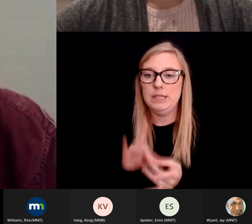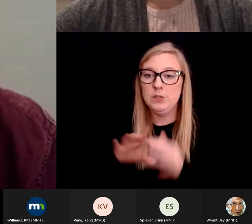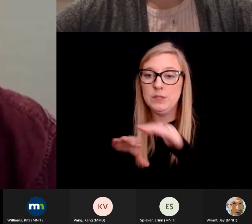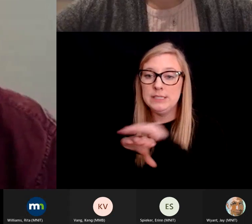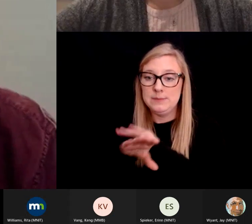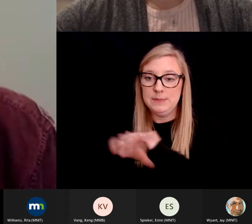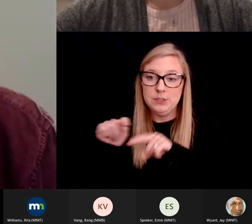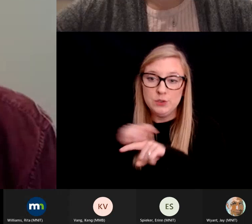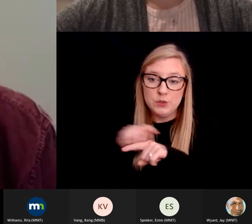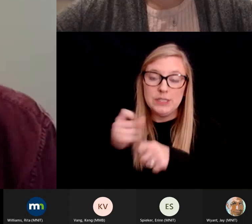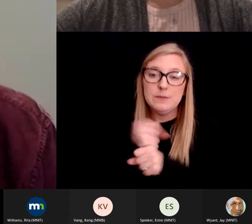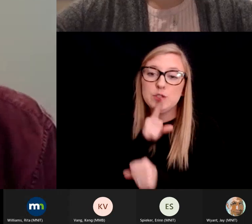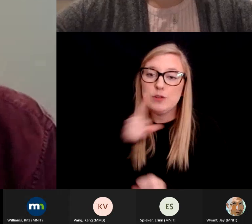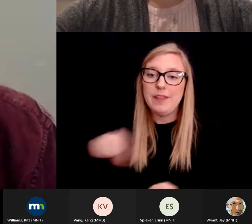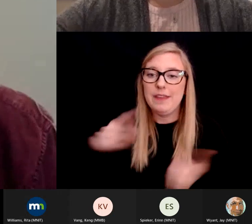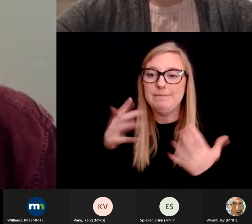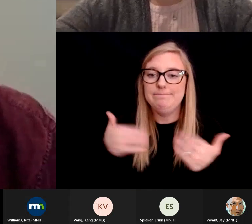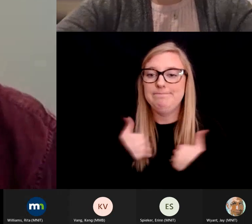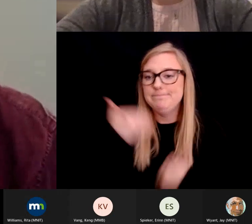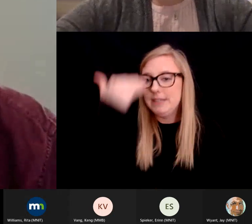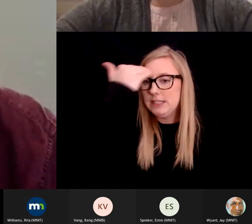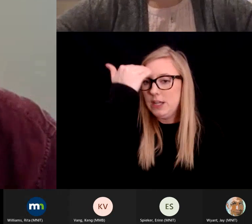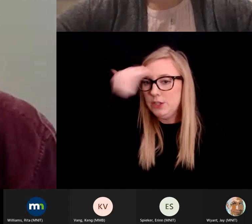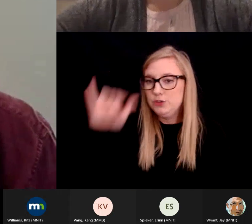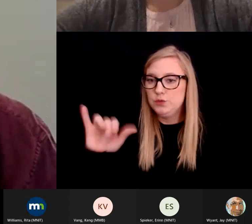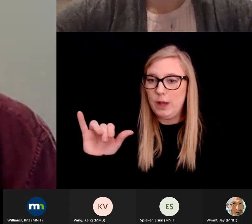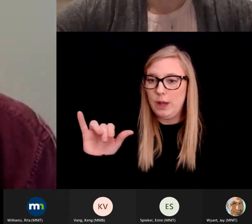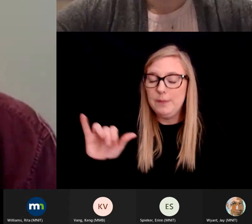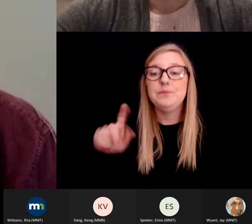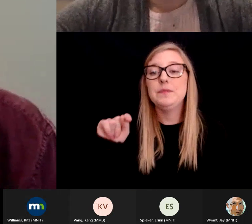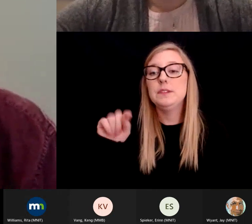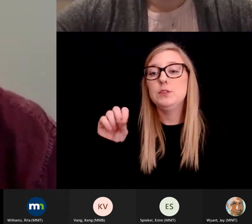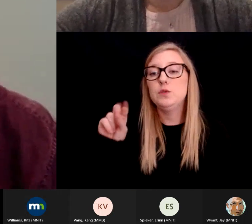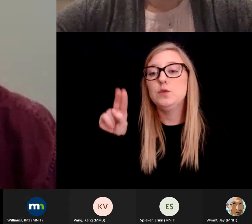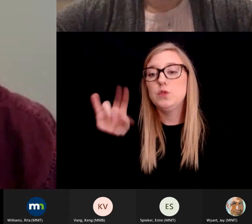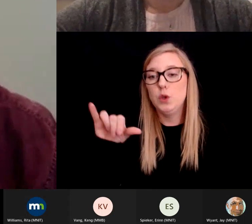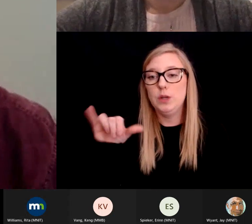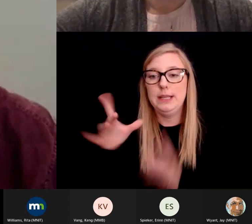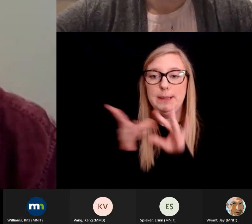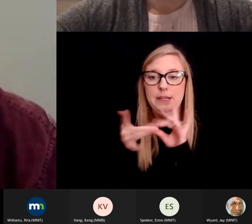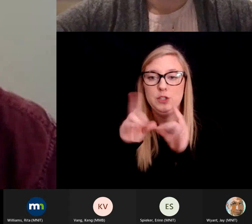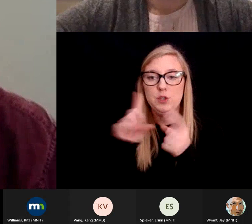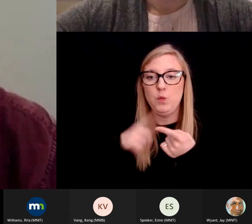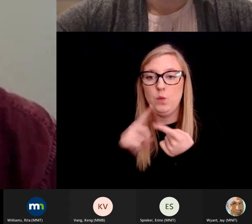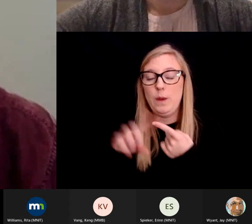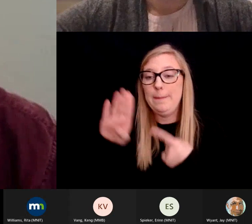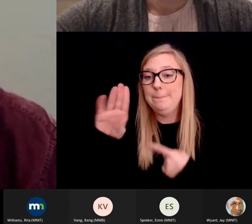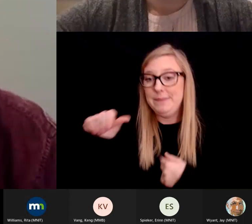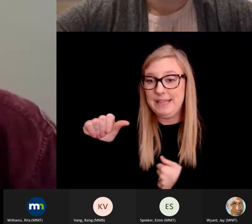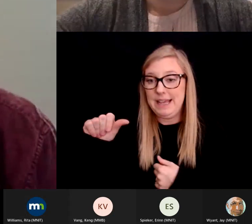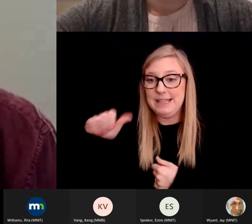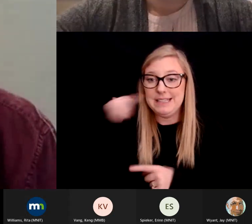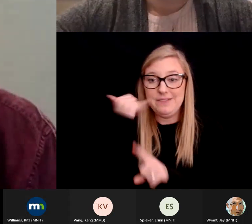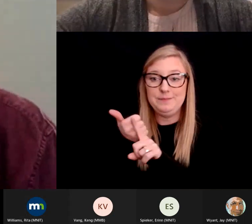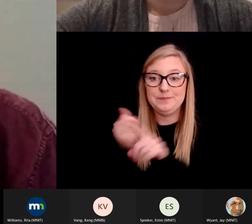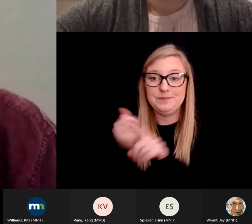sure that they have that knowledge as well. Because, as Tony mentioned, when BAs if they're creating